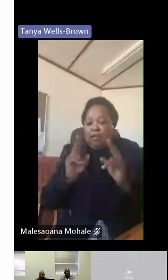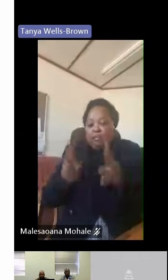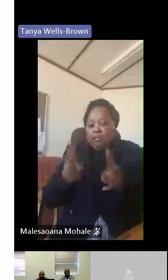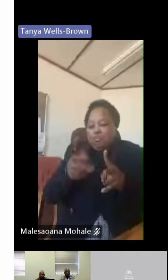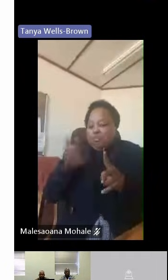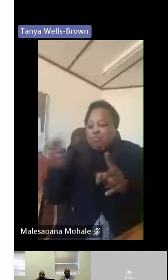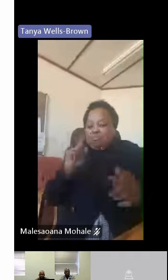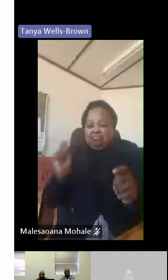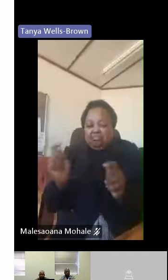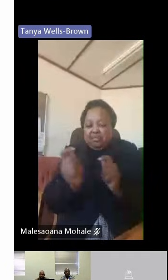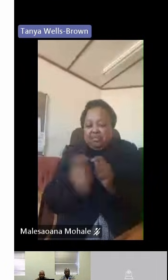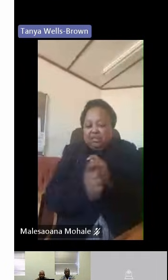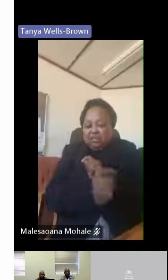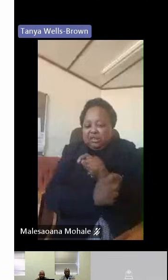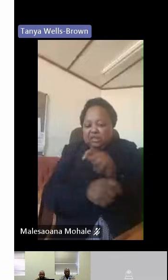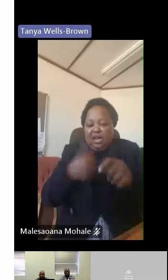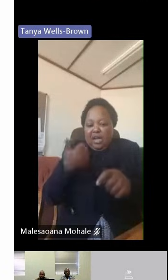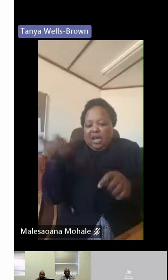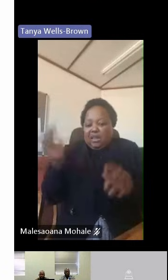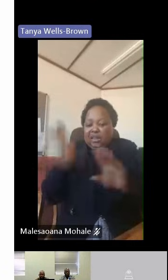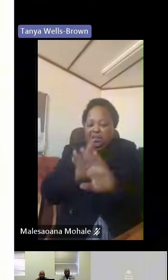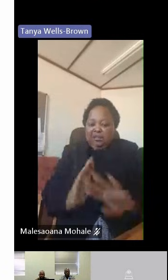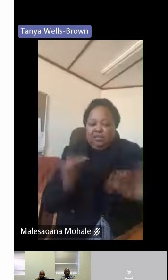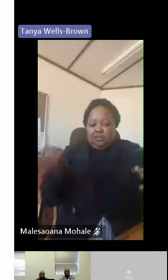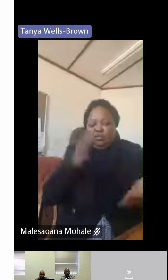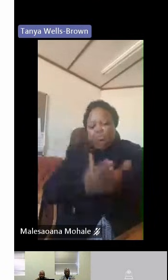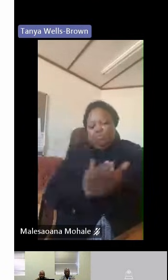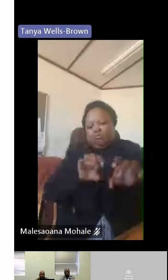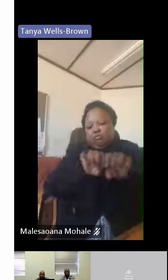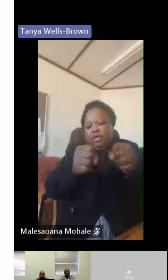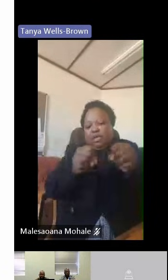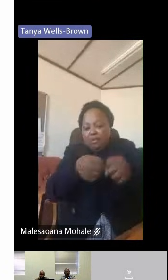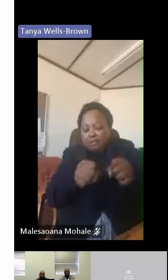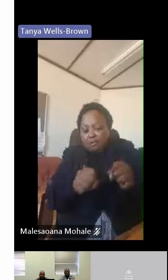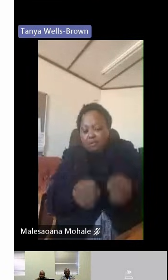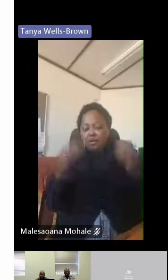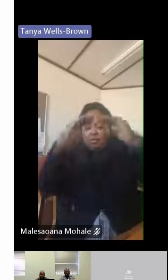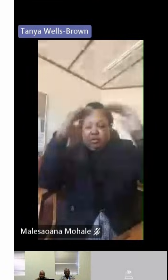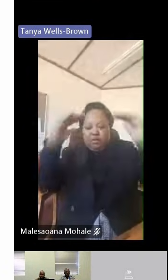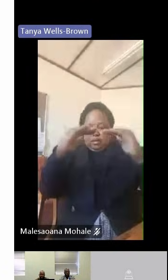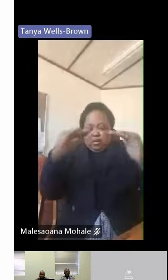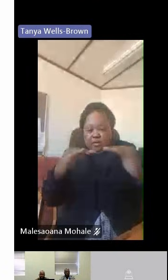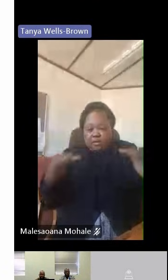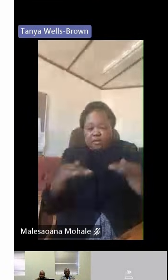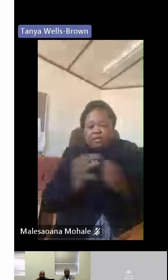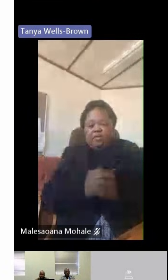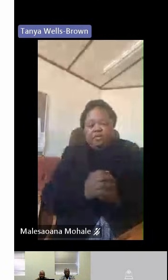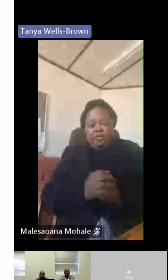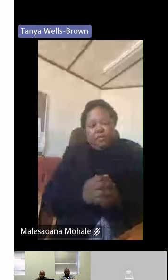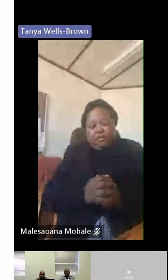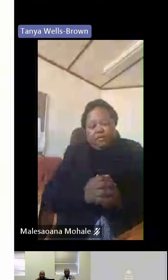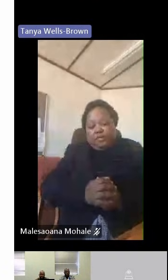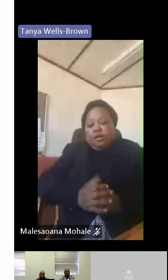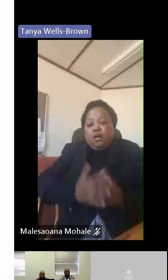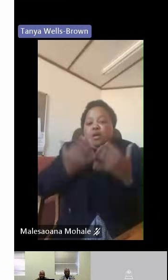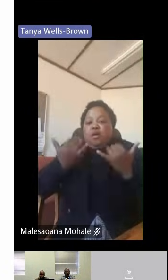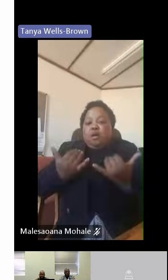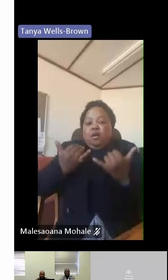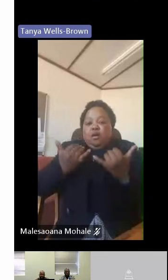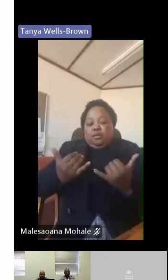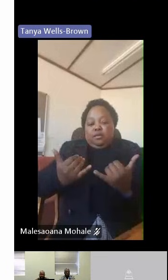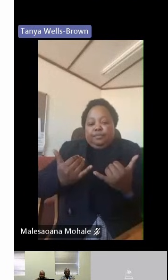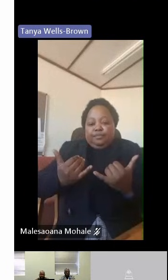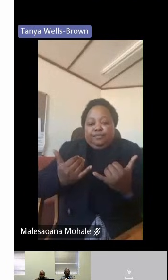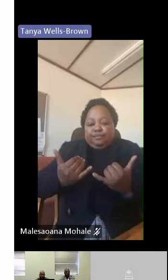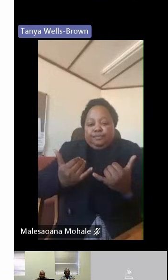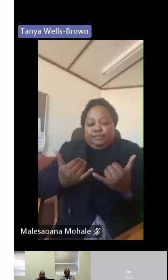rotating into other sites, there had been a breakdown of those structures. So a common comment was something like, when I'm not